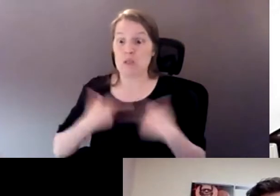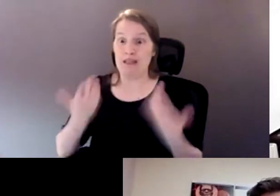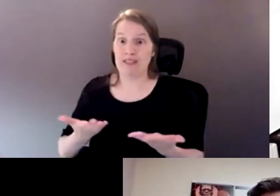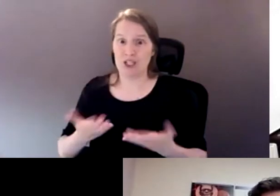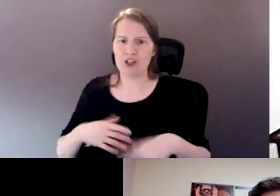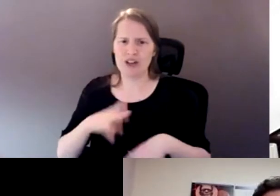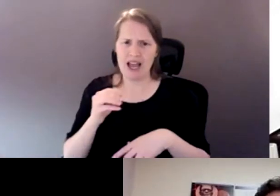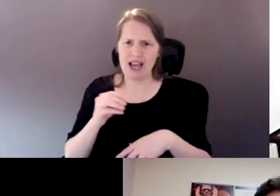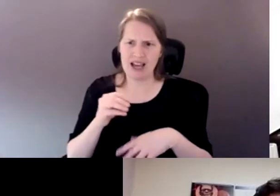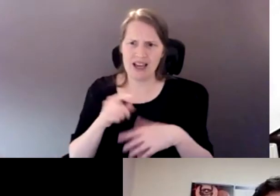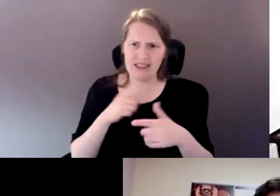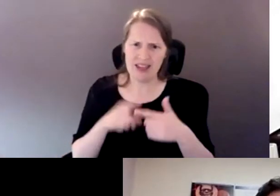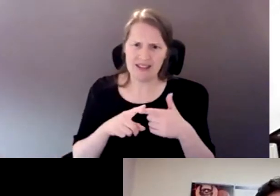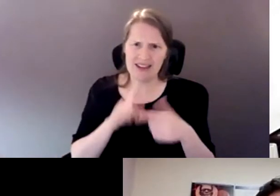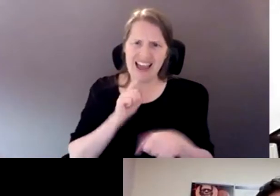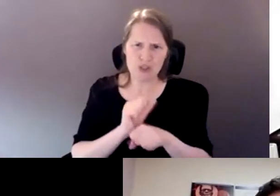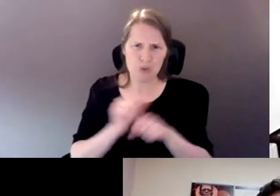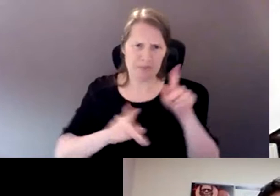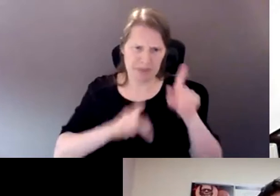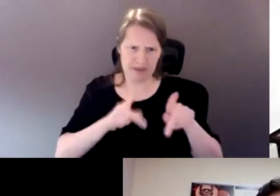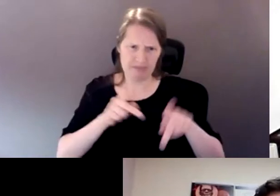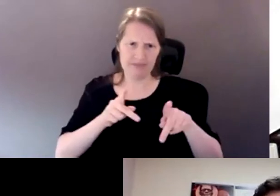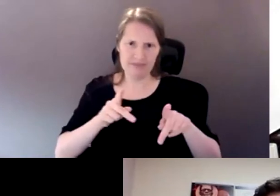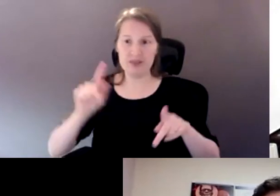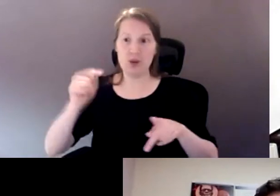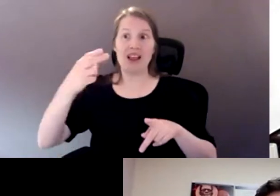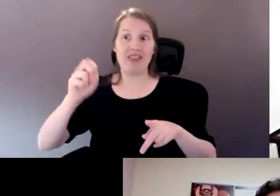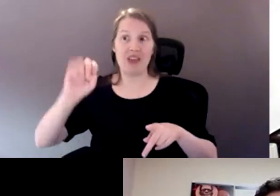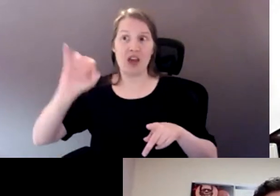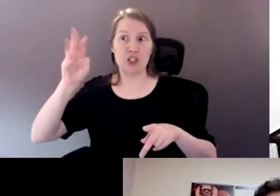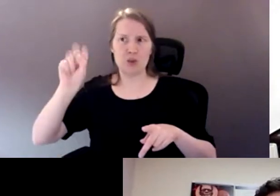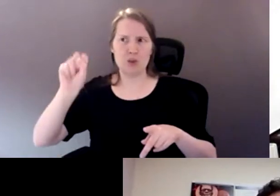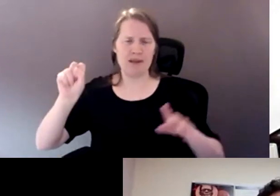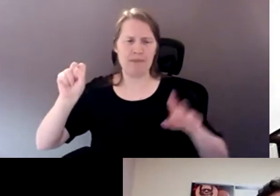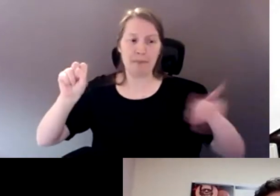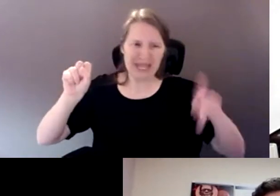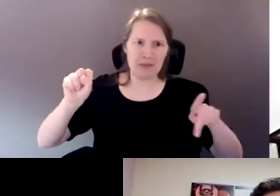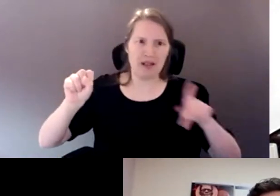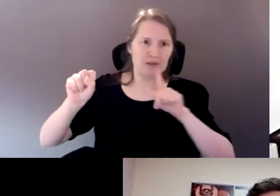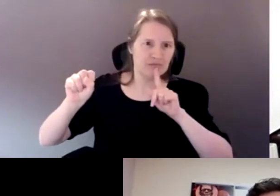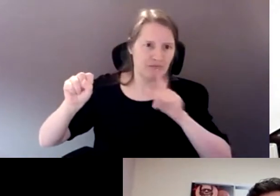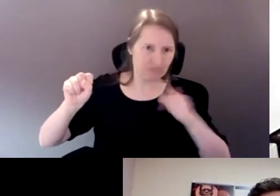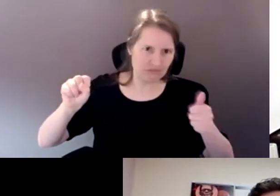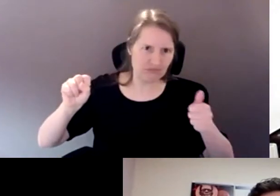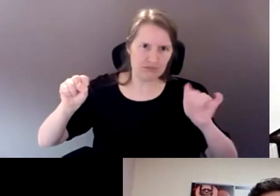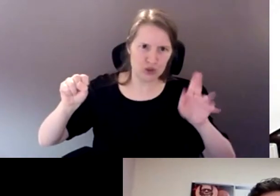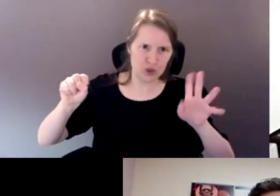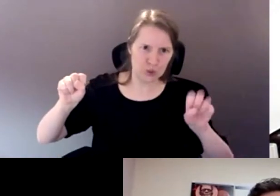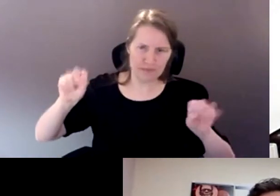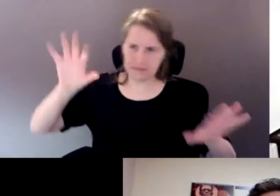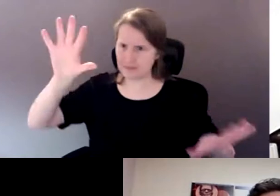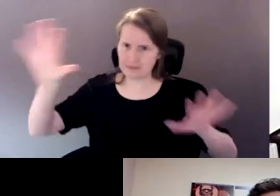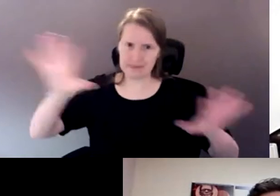Jews, right? The people, you know, the Jews. And I guess Professor